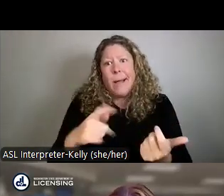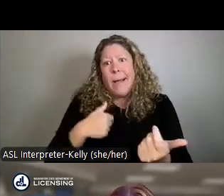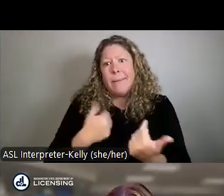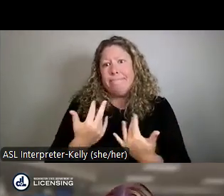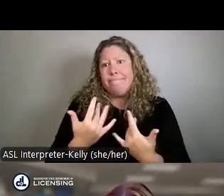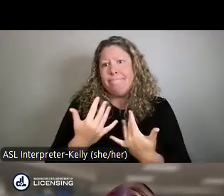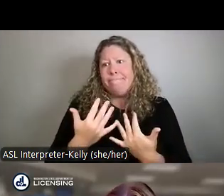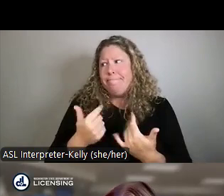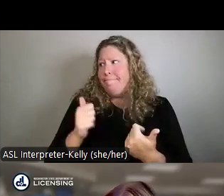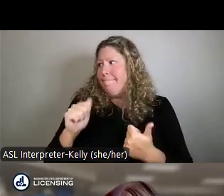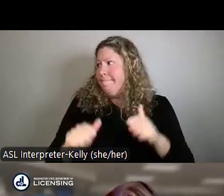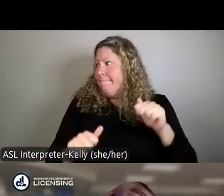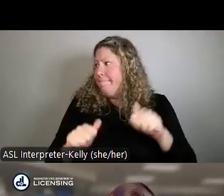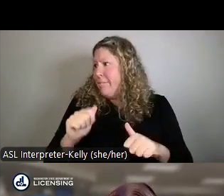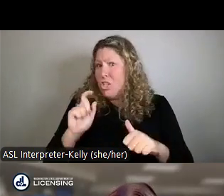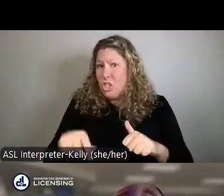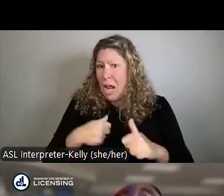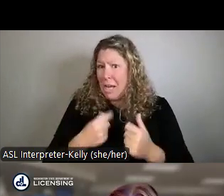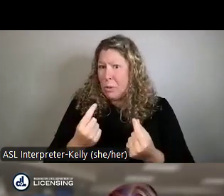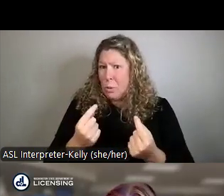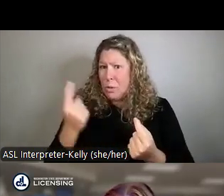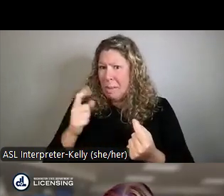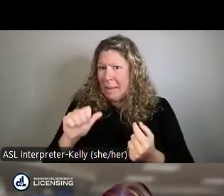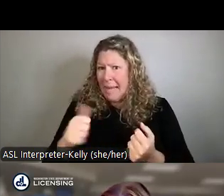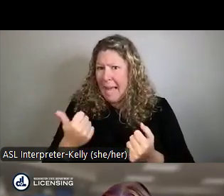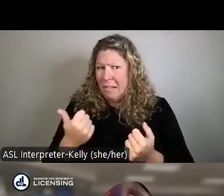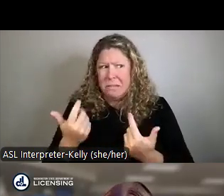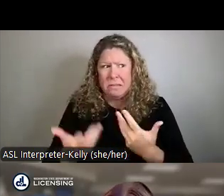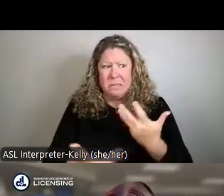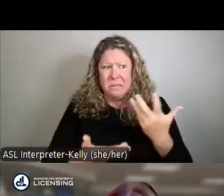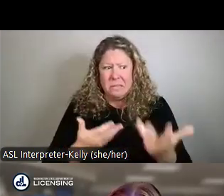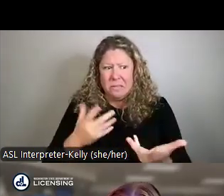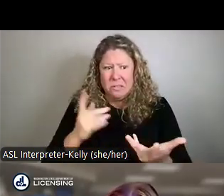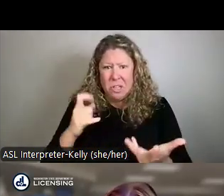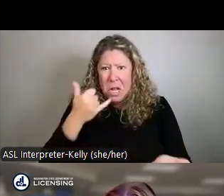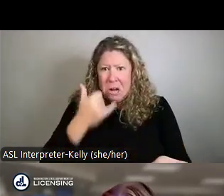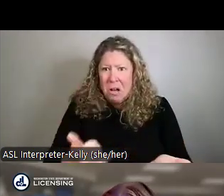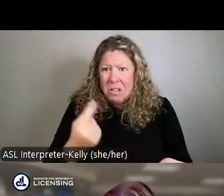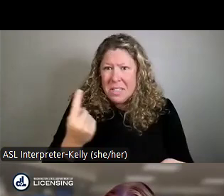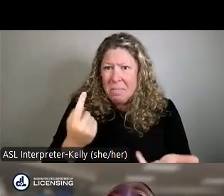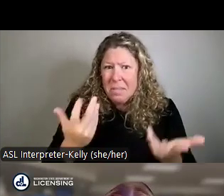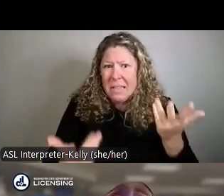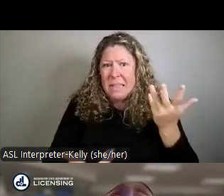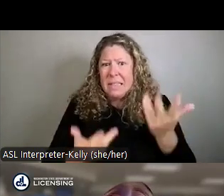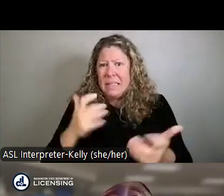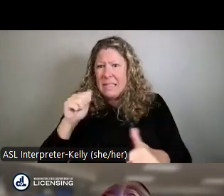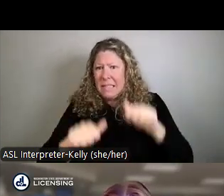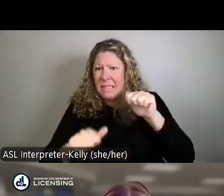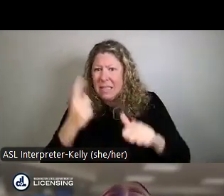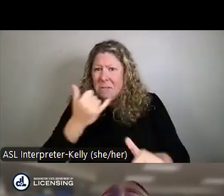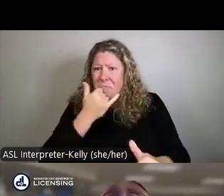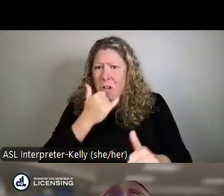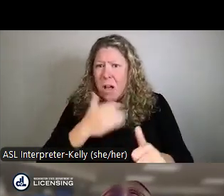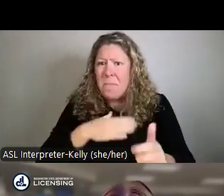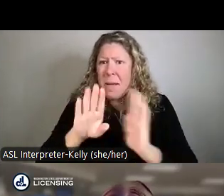often unsure if they're supposed to be doing something to keep their application moving forward, and unsure if maybe there's something wrong with their